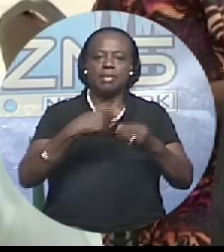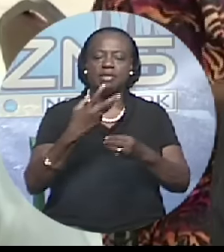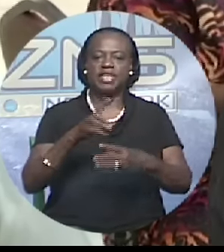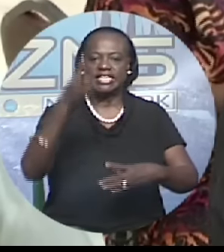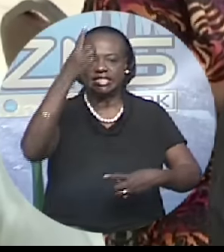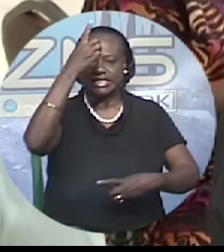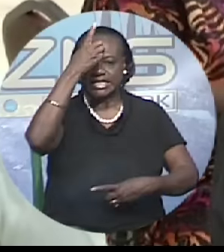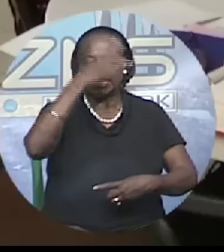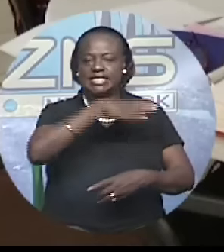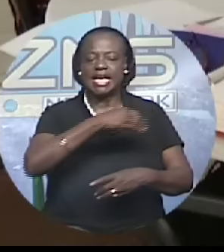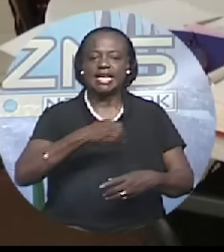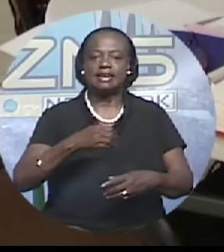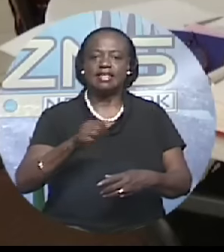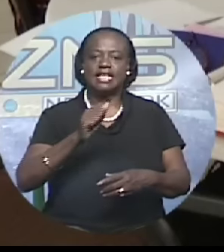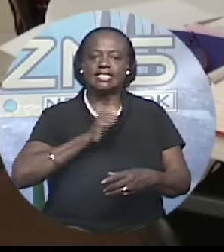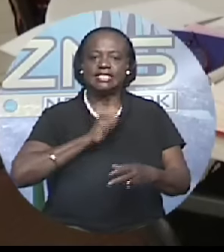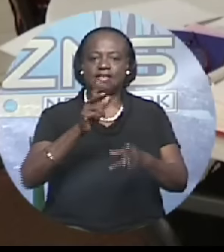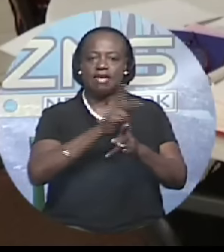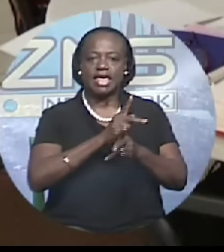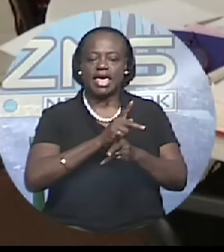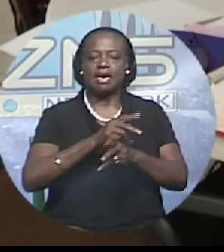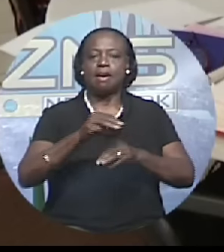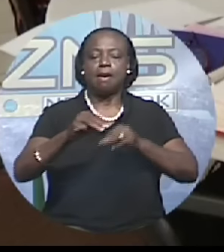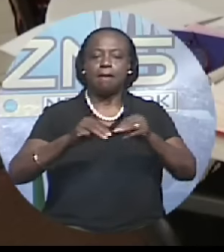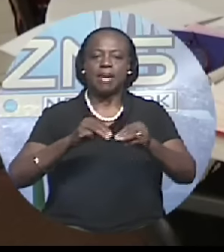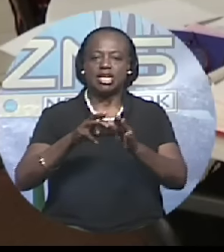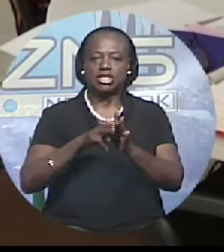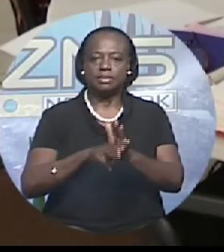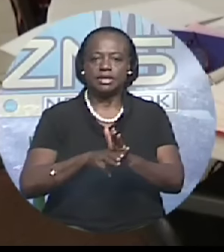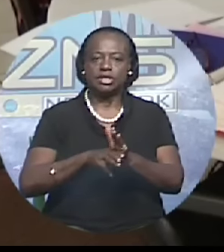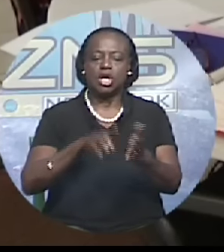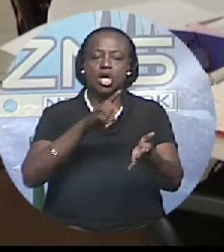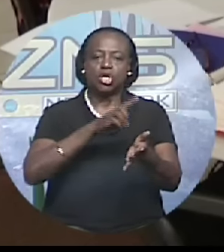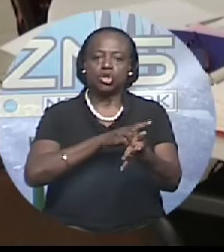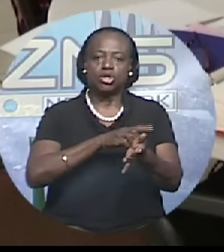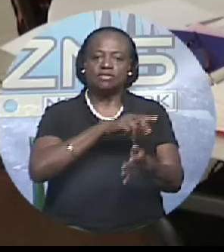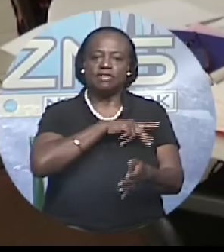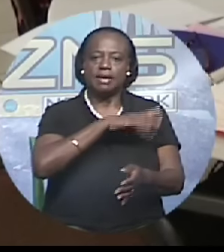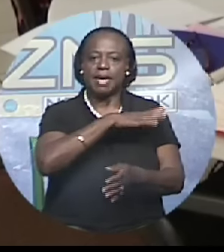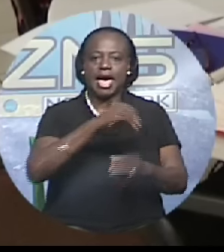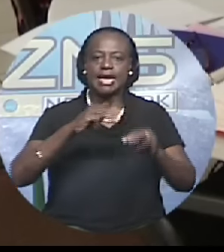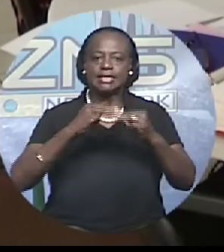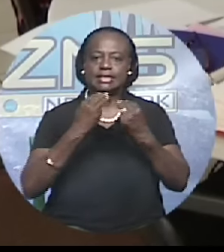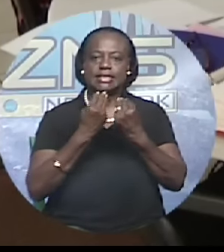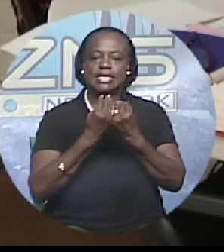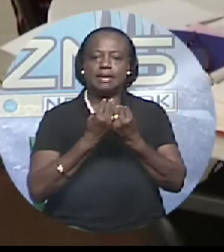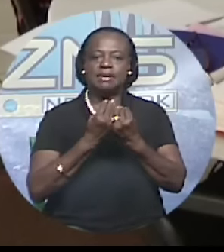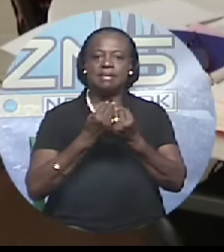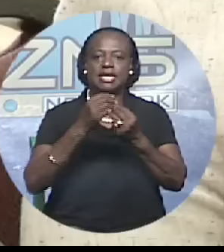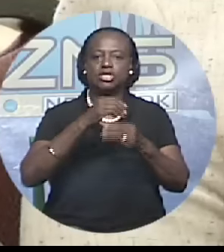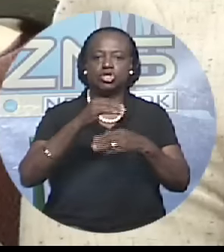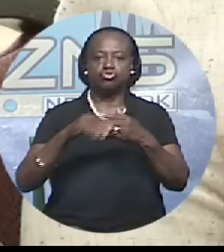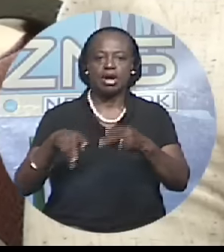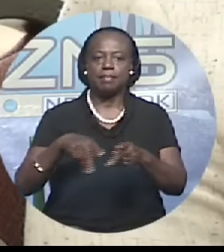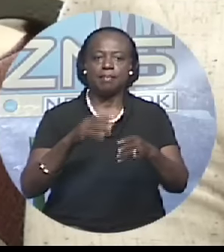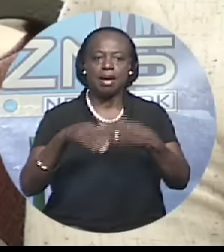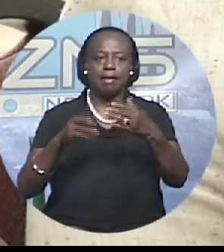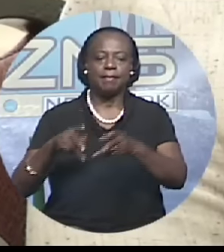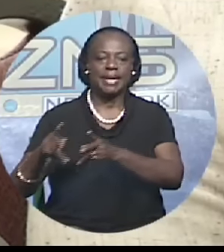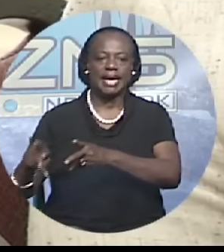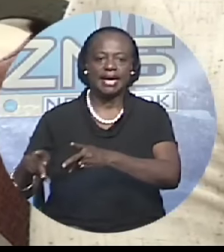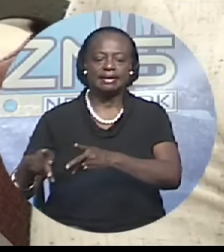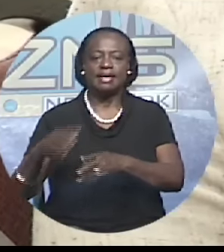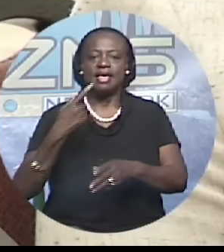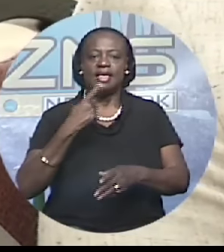their self-care management. Going into the workshop, Dr. Philippe and her team have already formalized a strategy. The answer, they